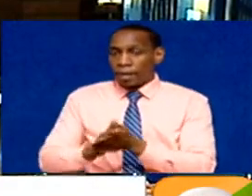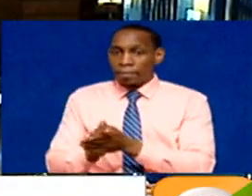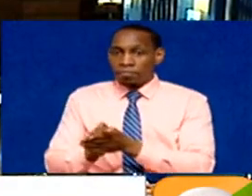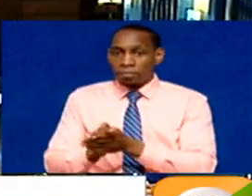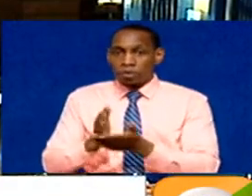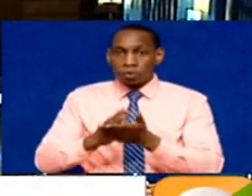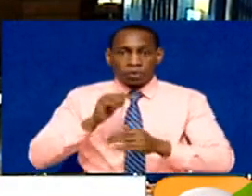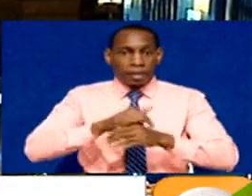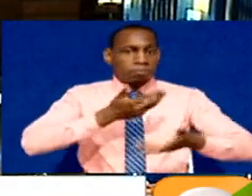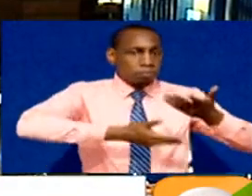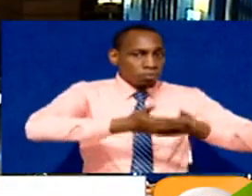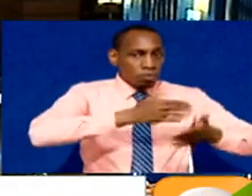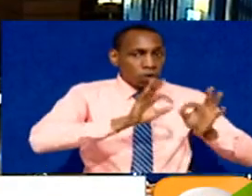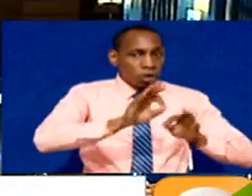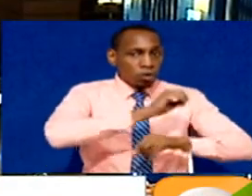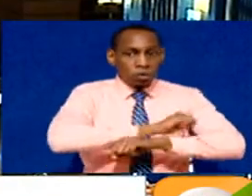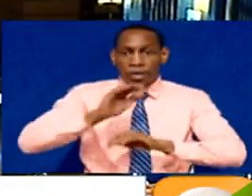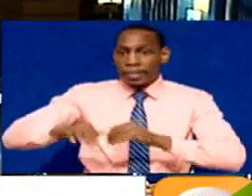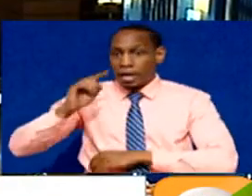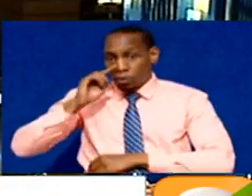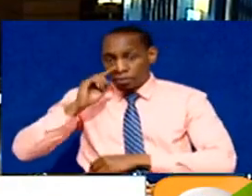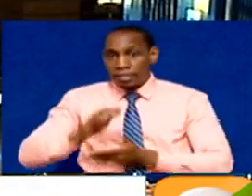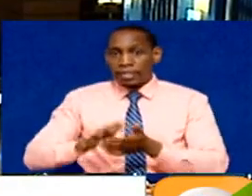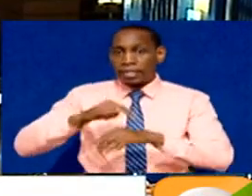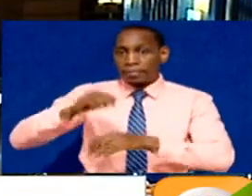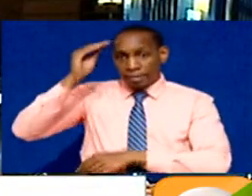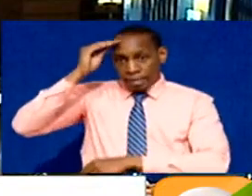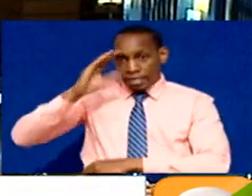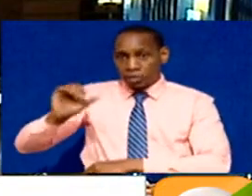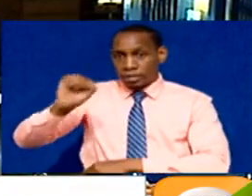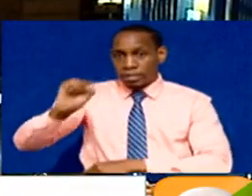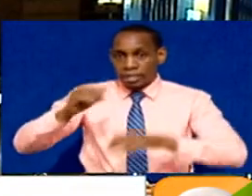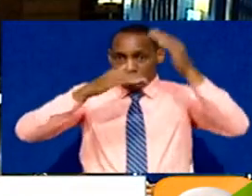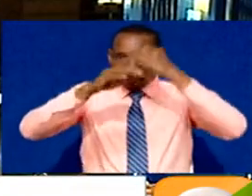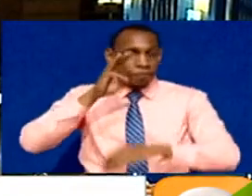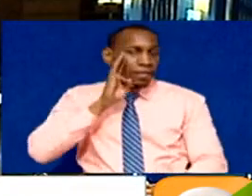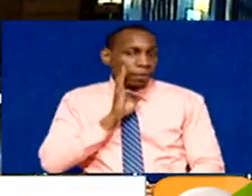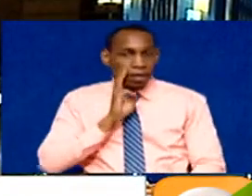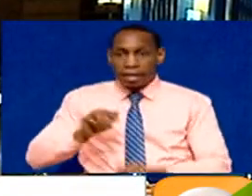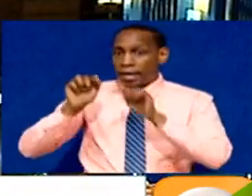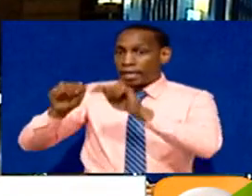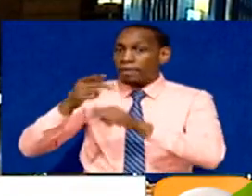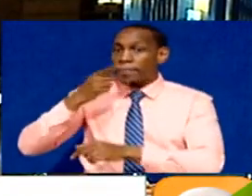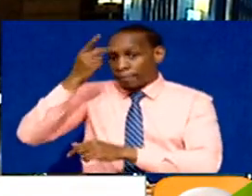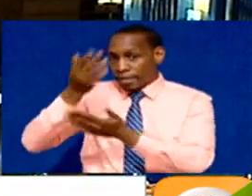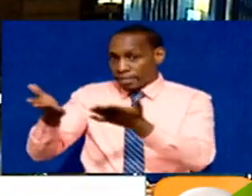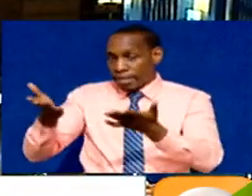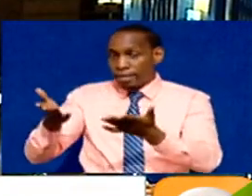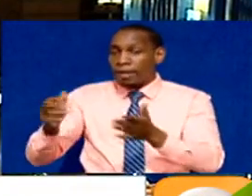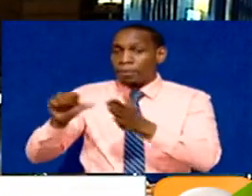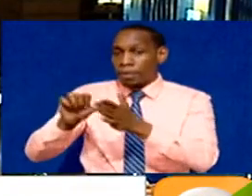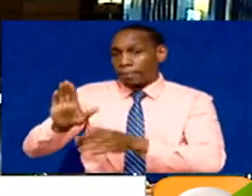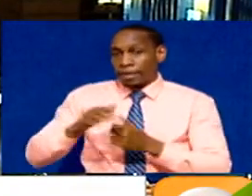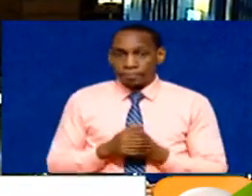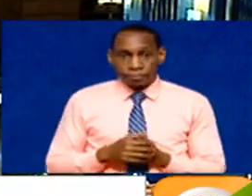spend more time in school than at home. And this comes after Education Cabinet Secretary Professor George Magoha blamed parents for the